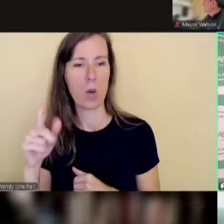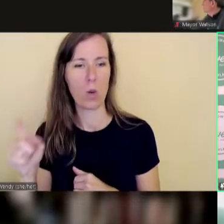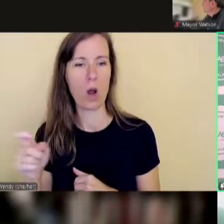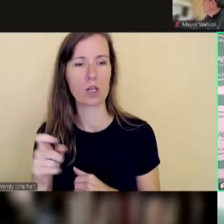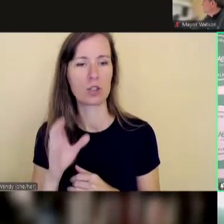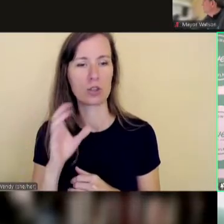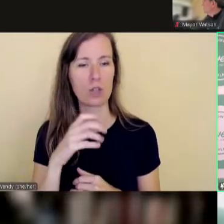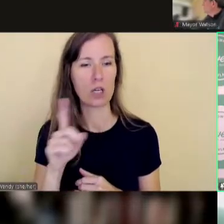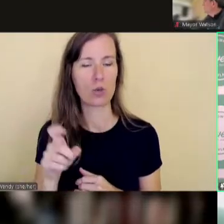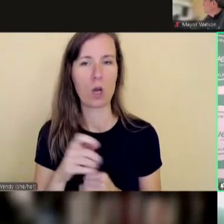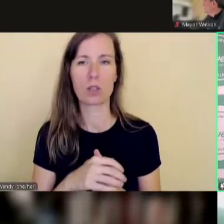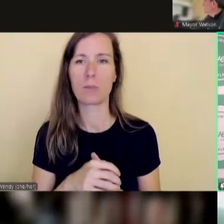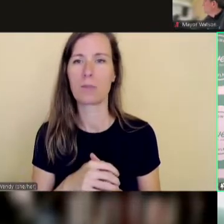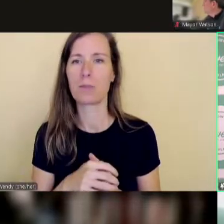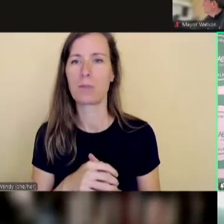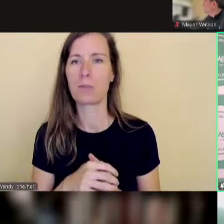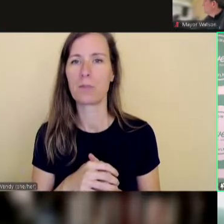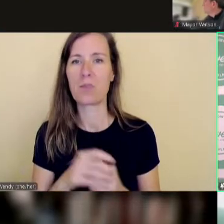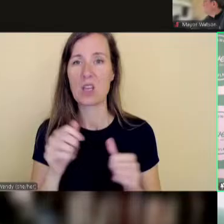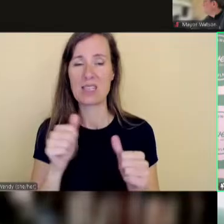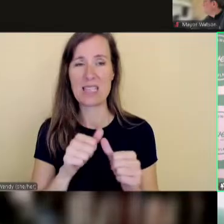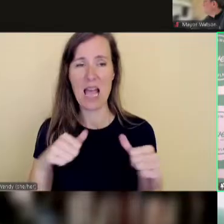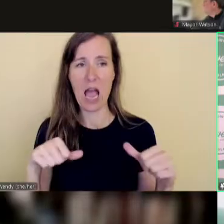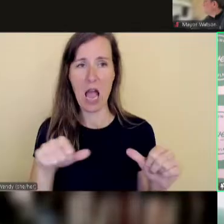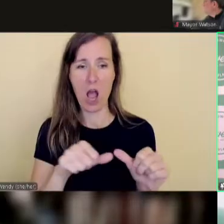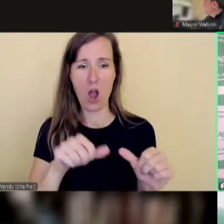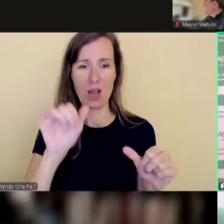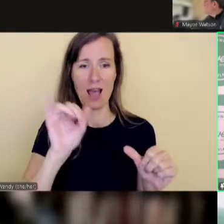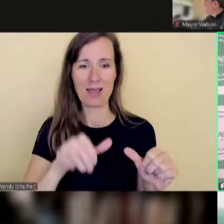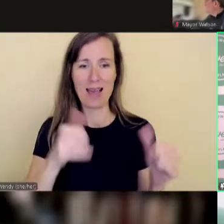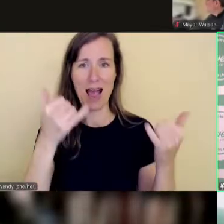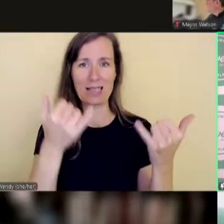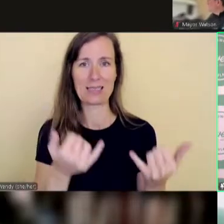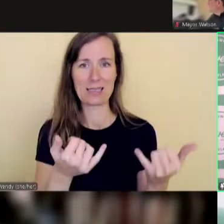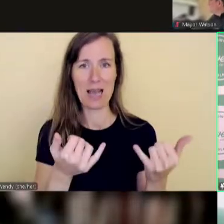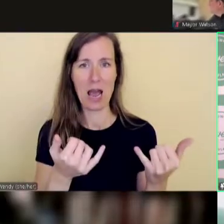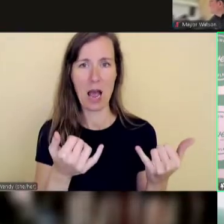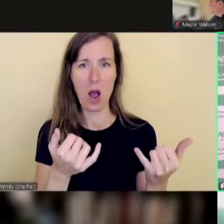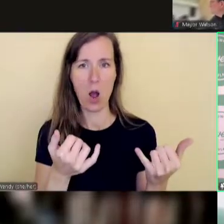So the area that would now be 24